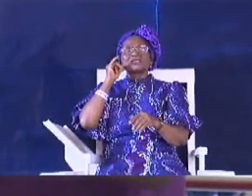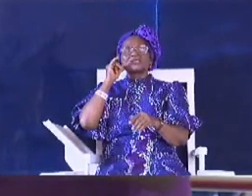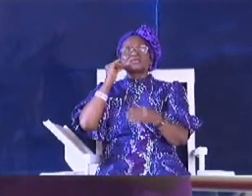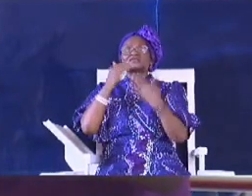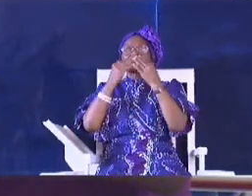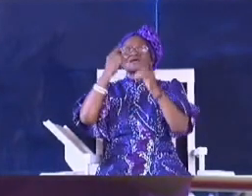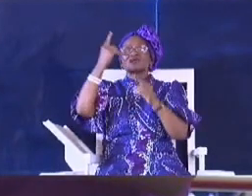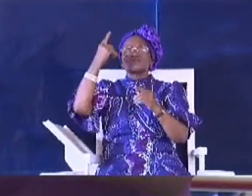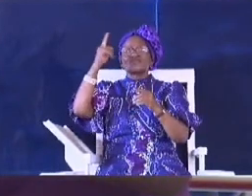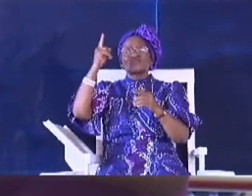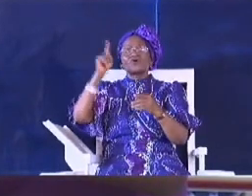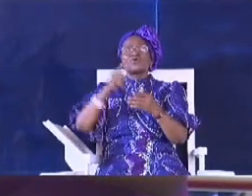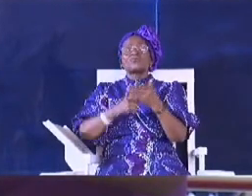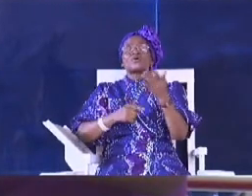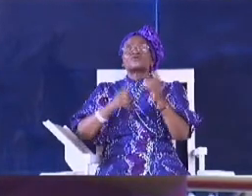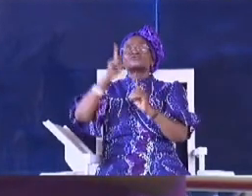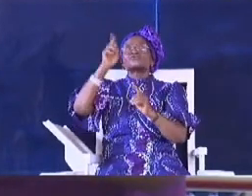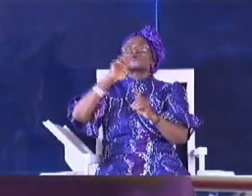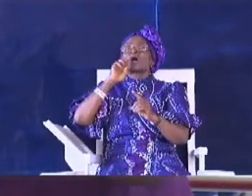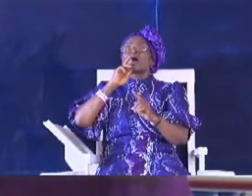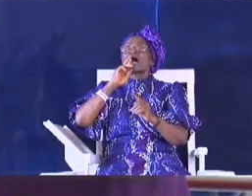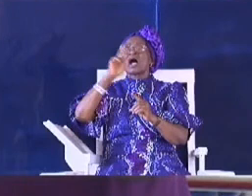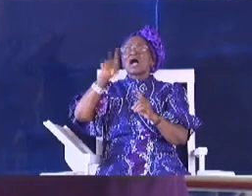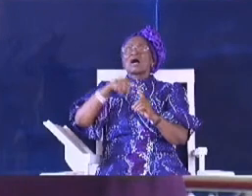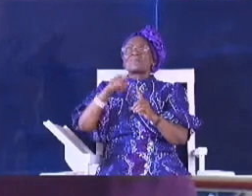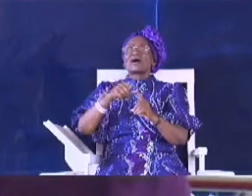And thank you for what you are about to do tonight.